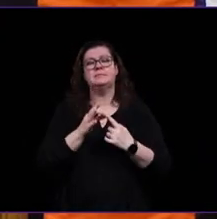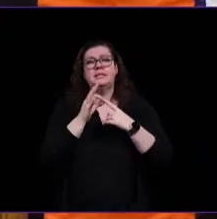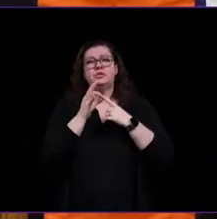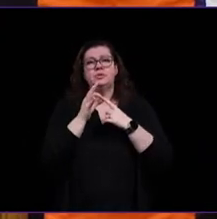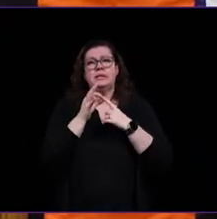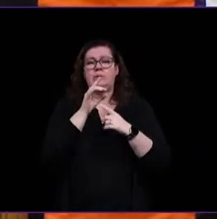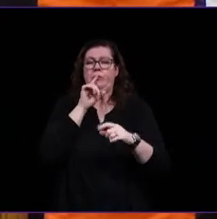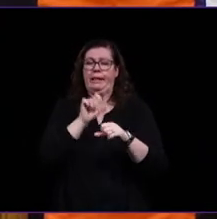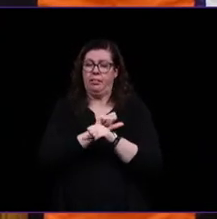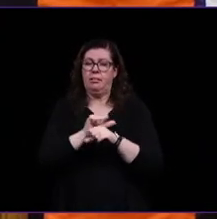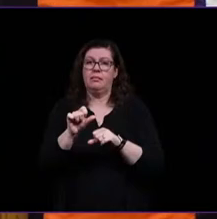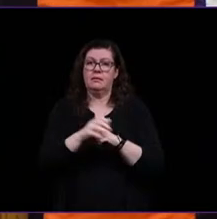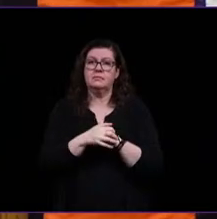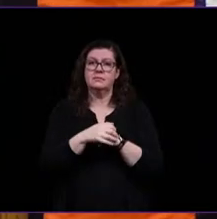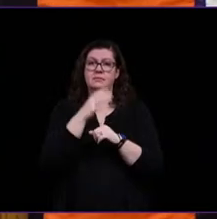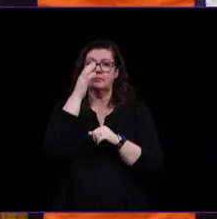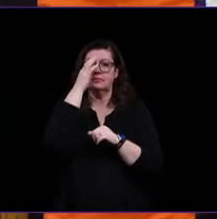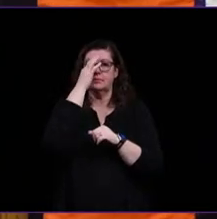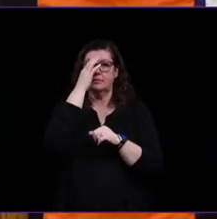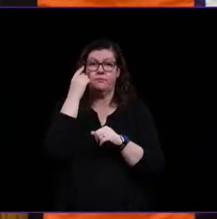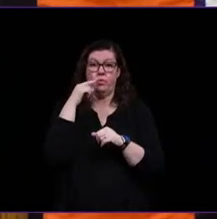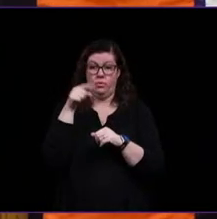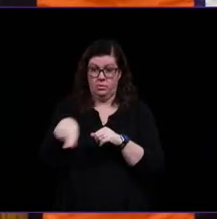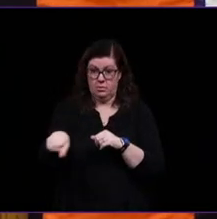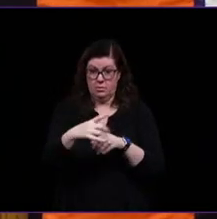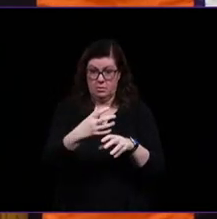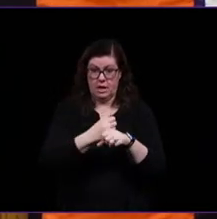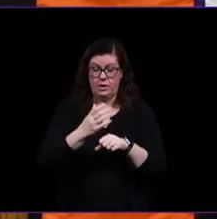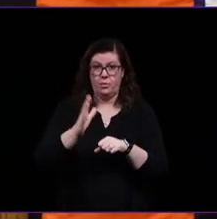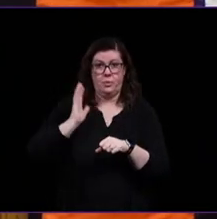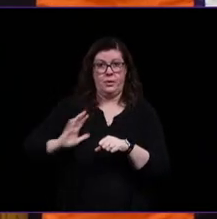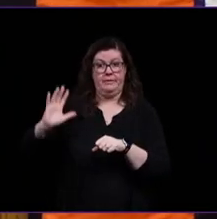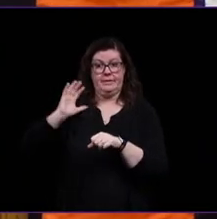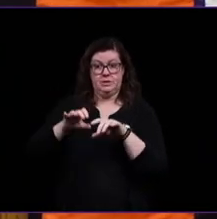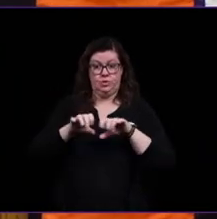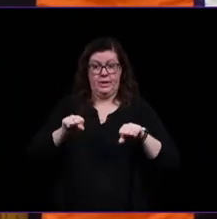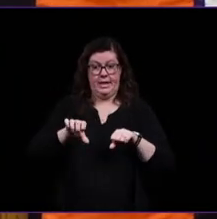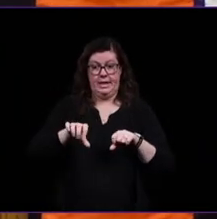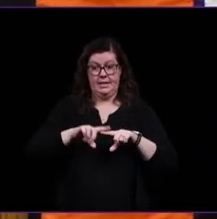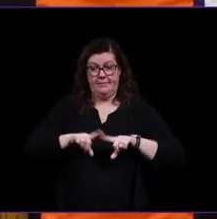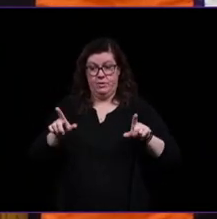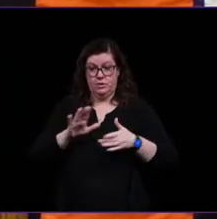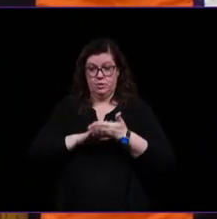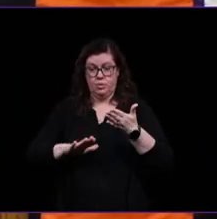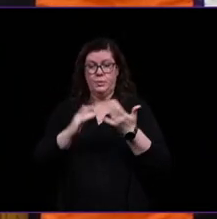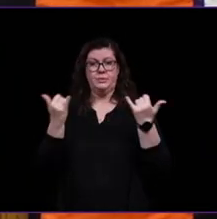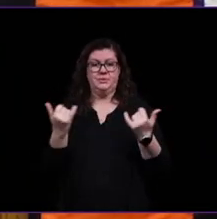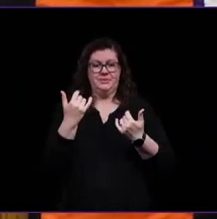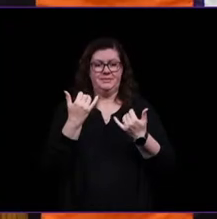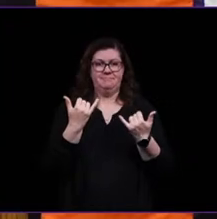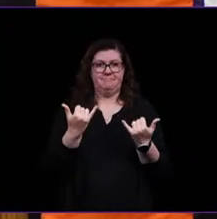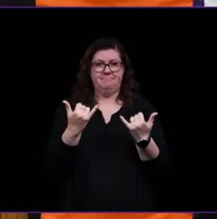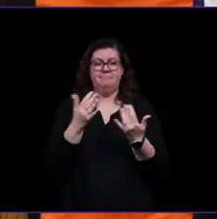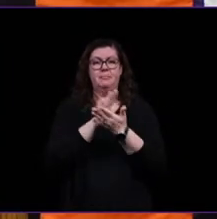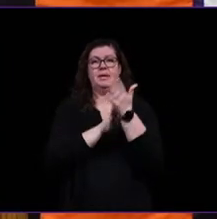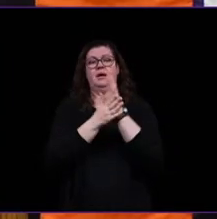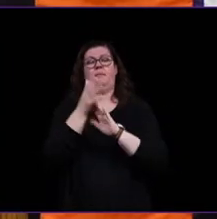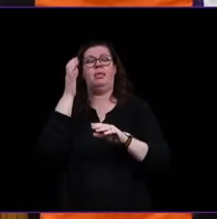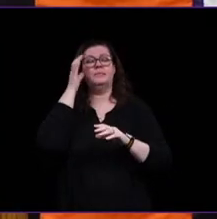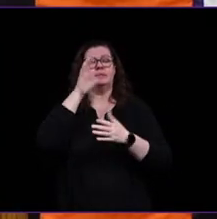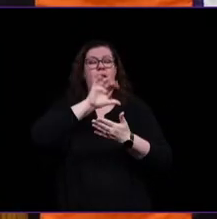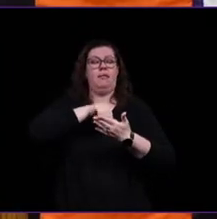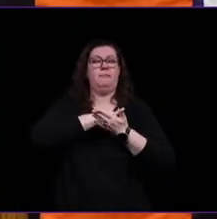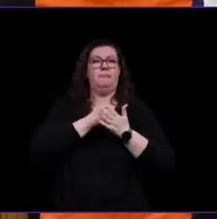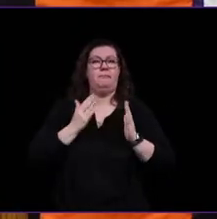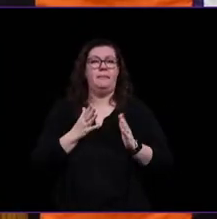real. For those of you who earned your previous degree at another institution, today you become a Clemson alumnus and join a family